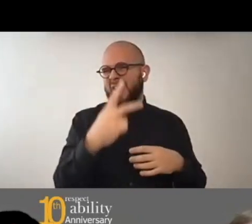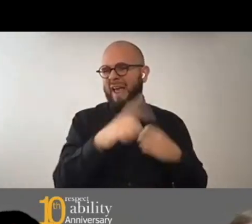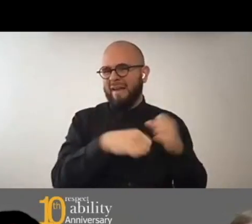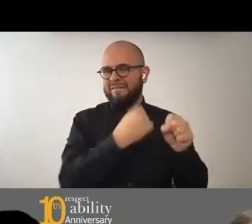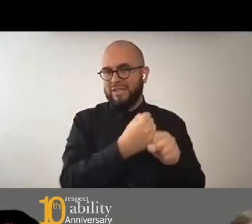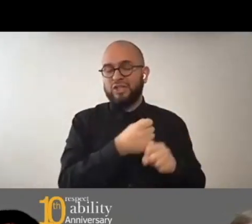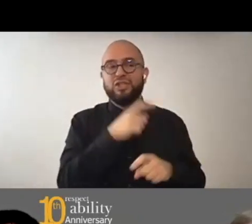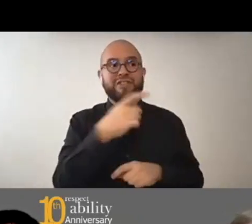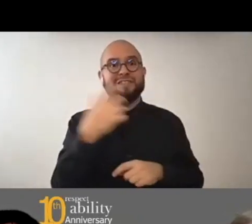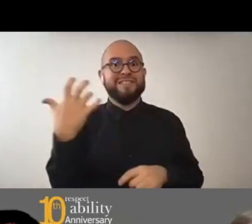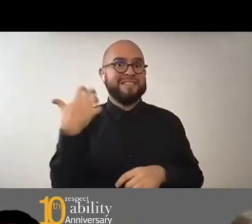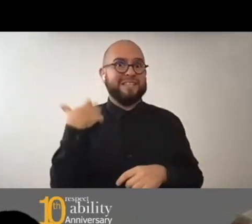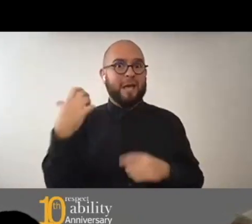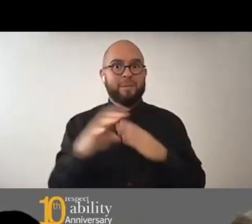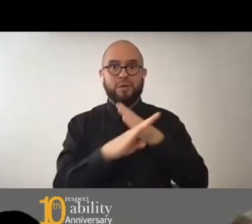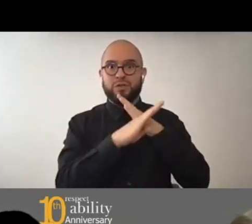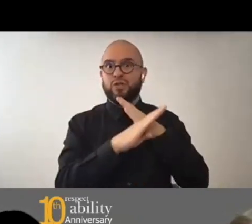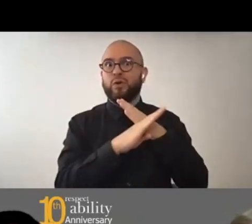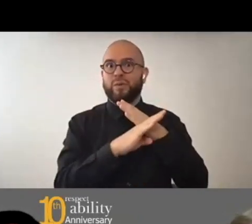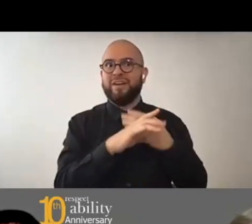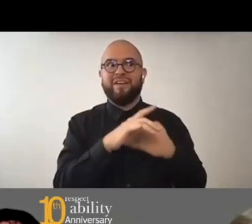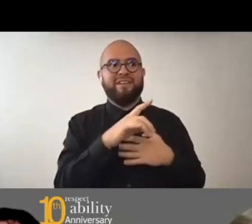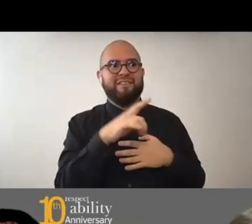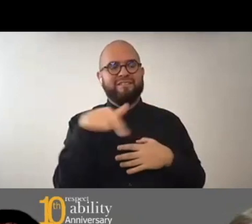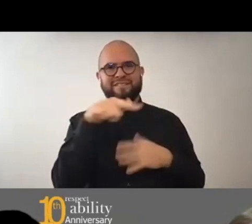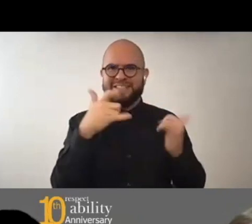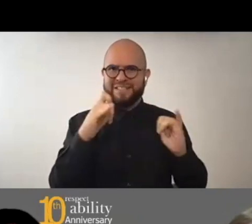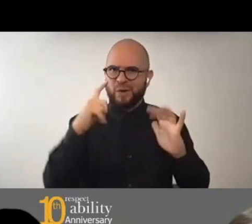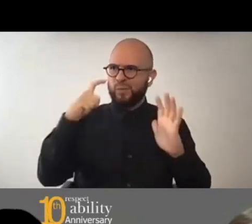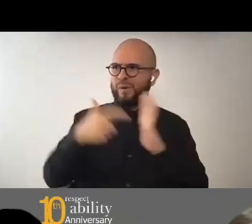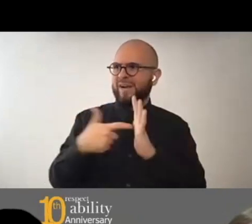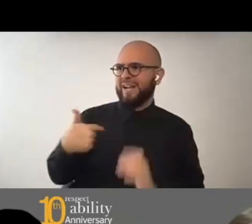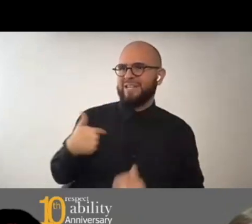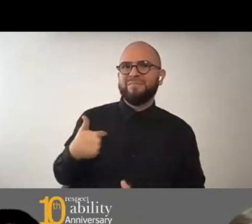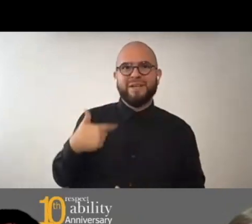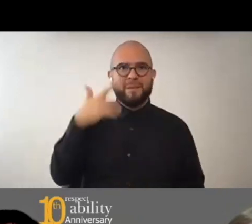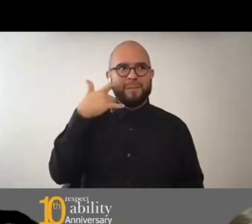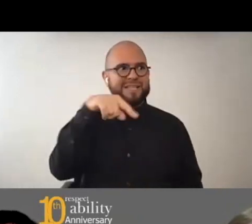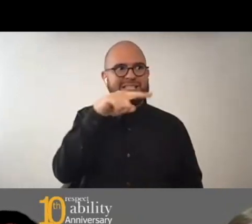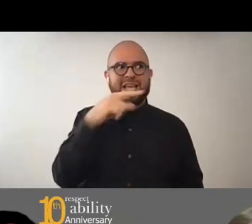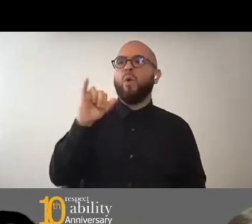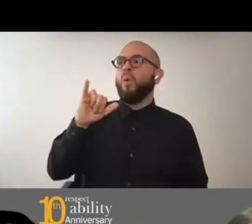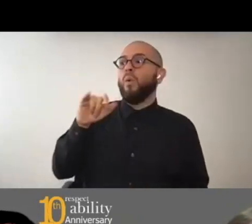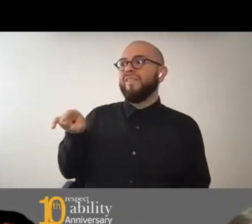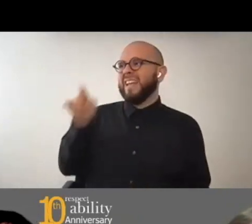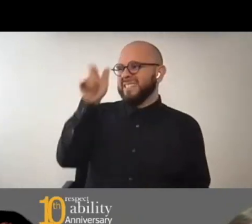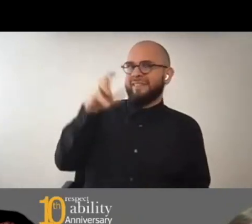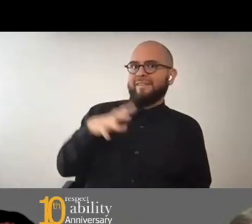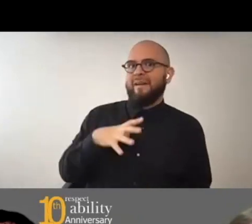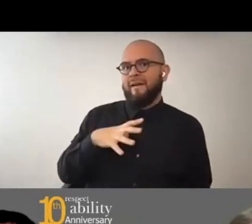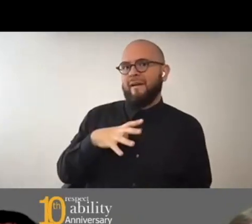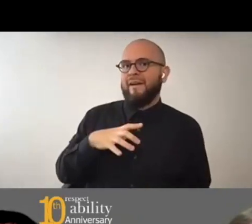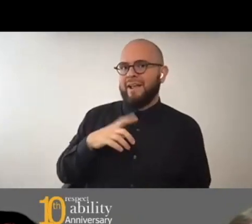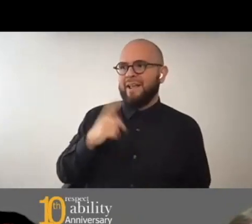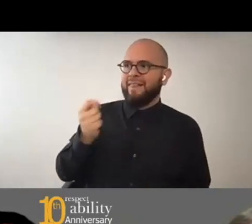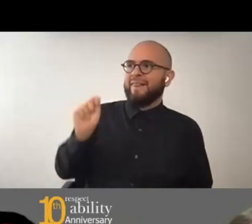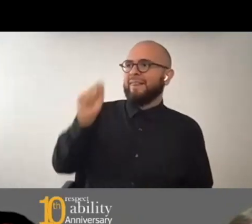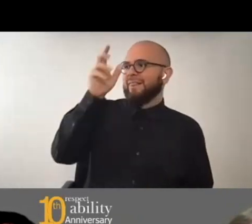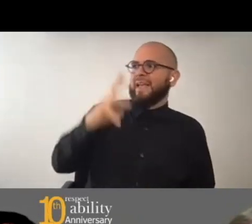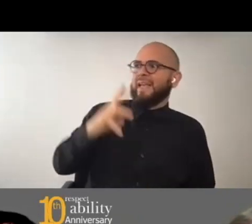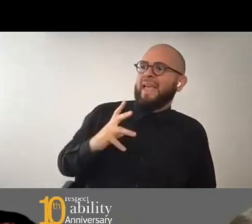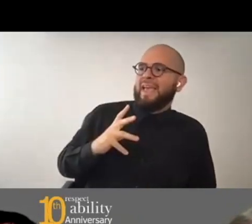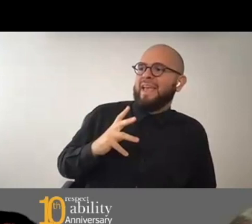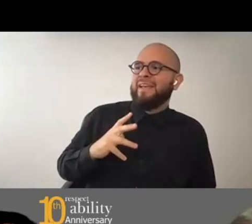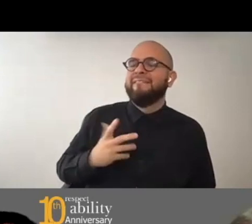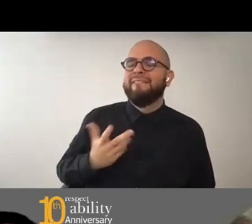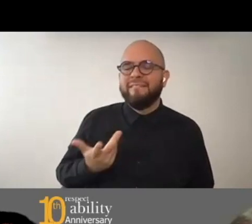security technicians all recognize me because I was that guy that they all had to be aware of. And so, unfortunately,